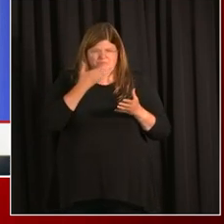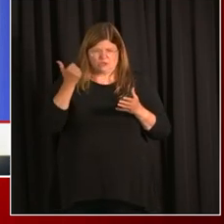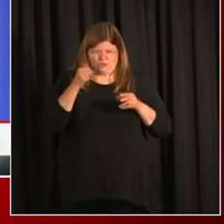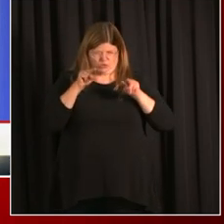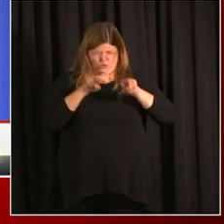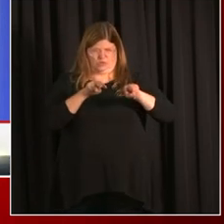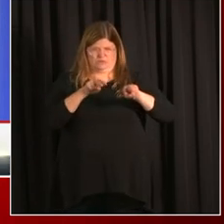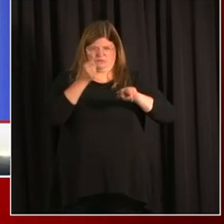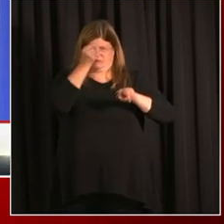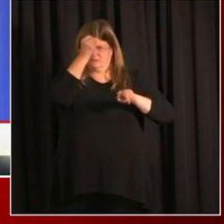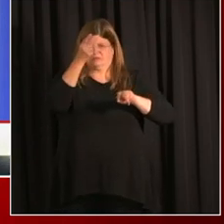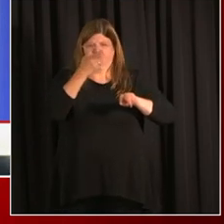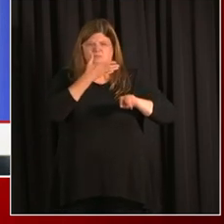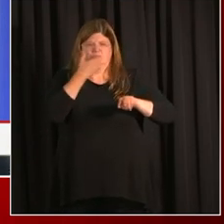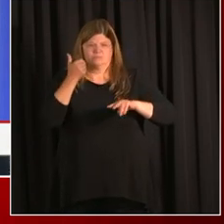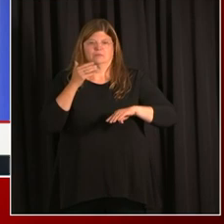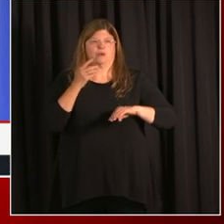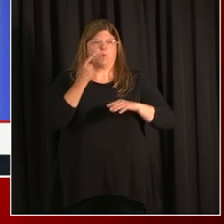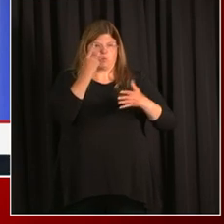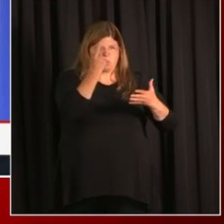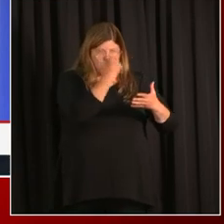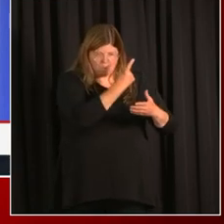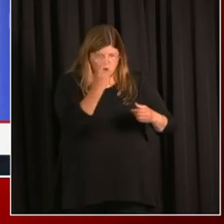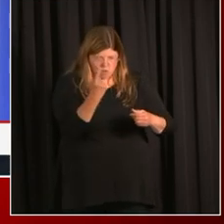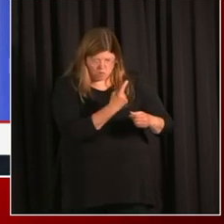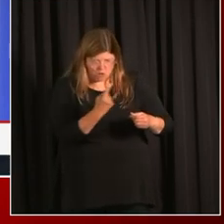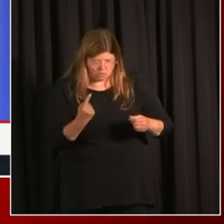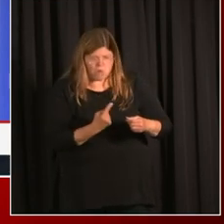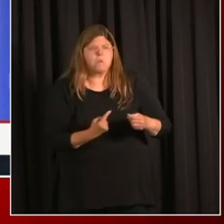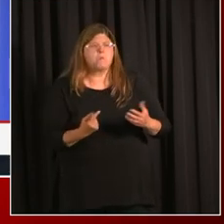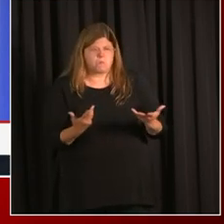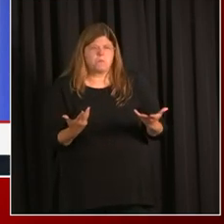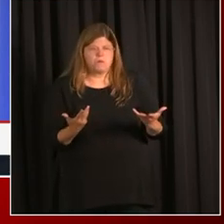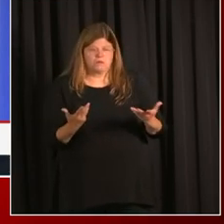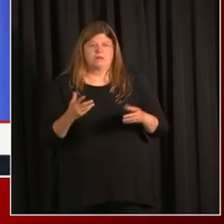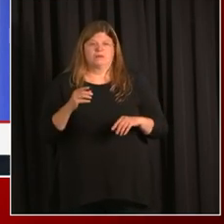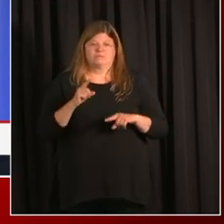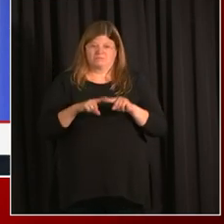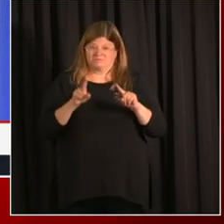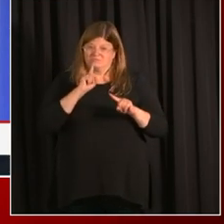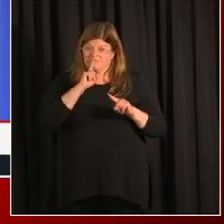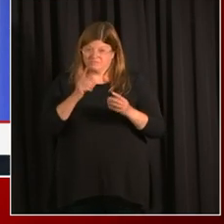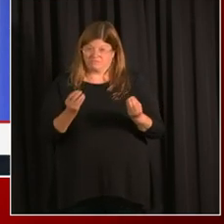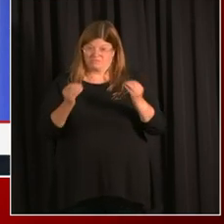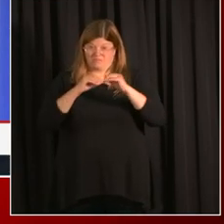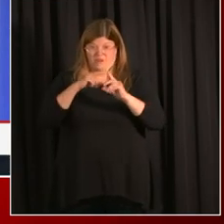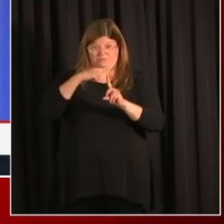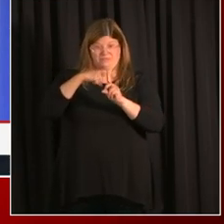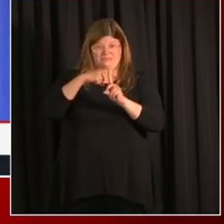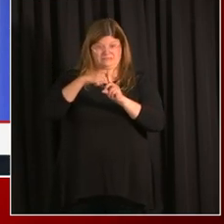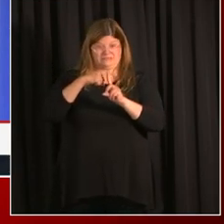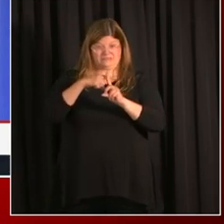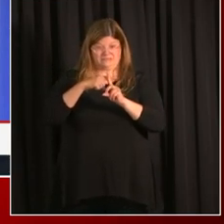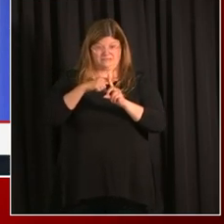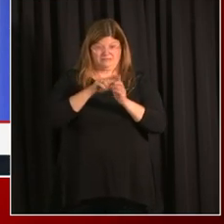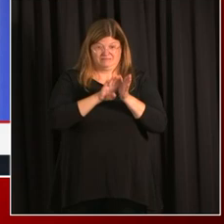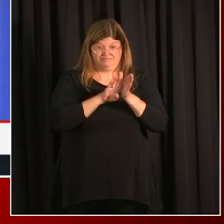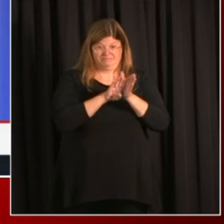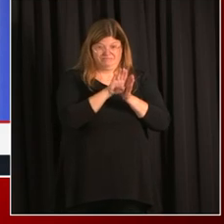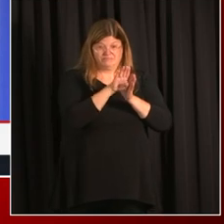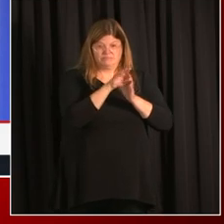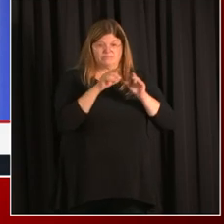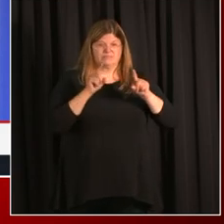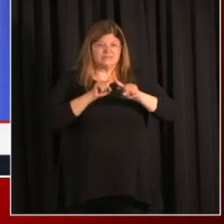that. It's metric 1C. So we'll need to see more positive trends and more